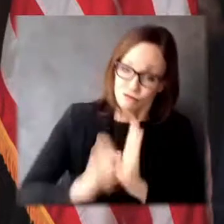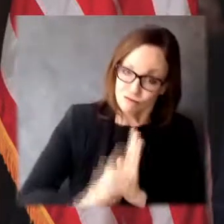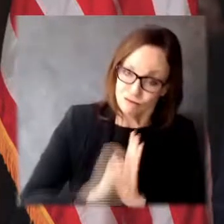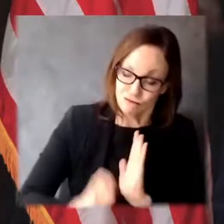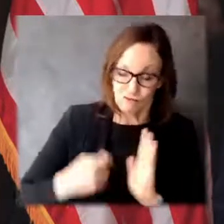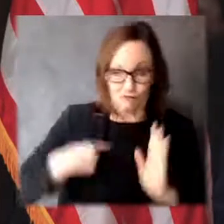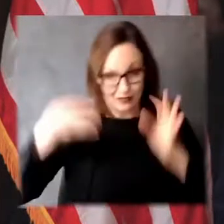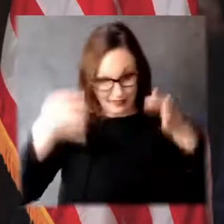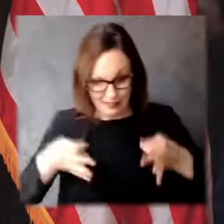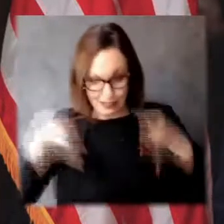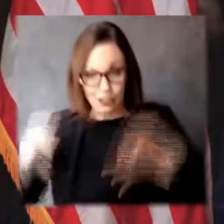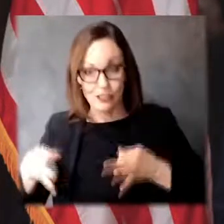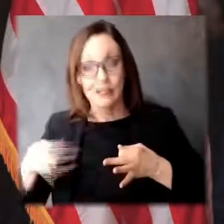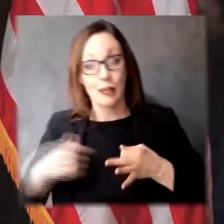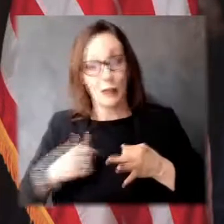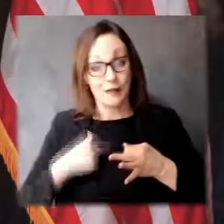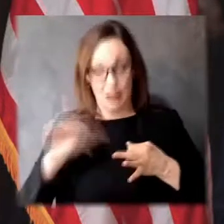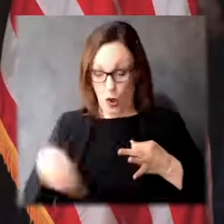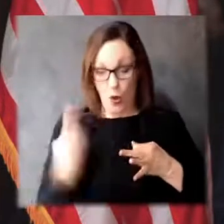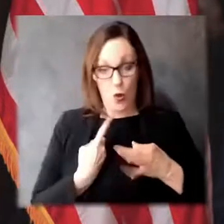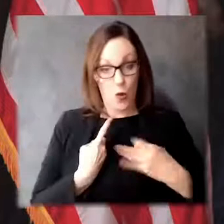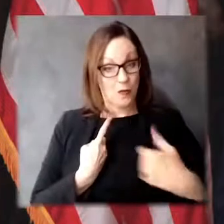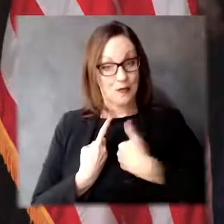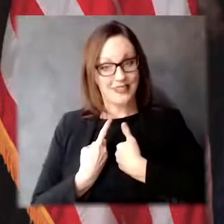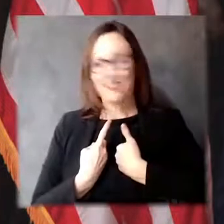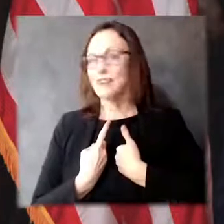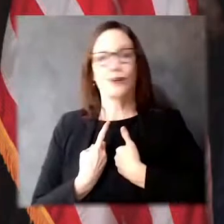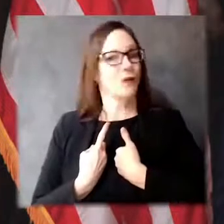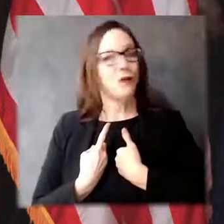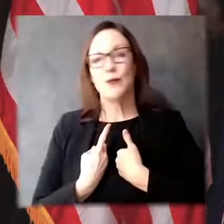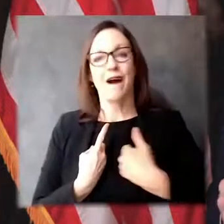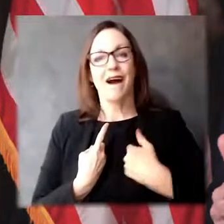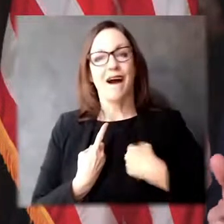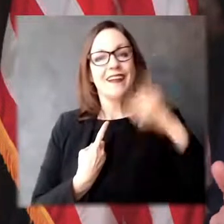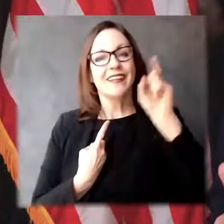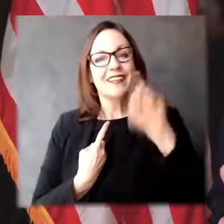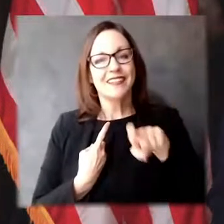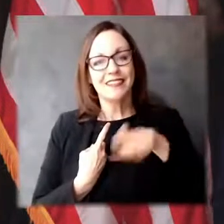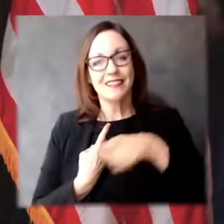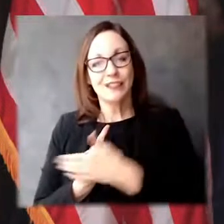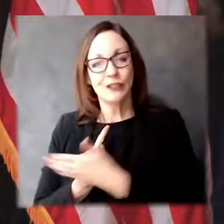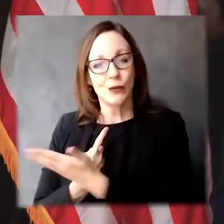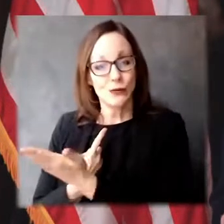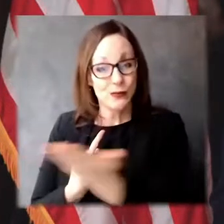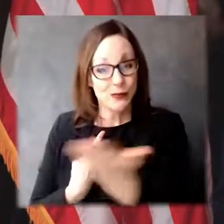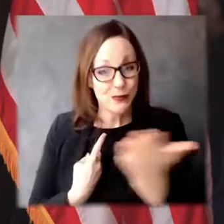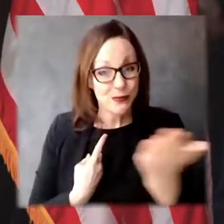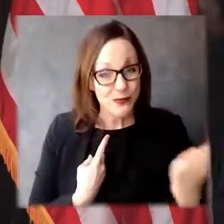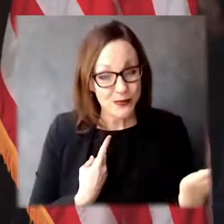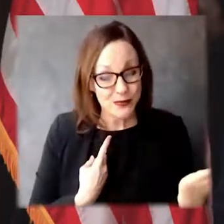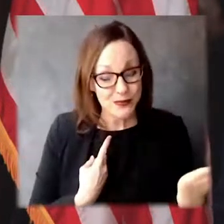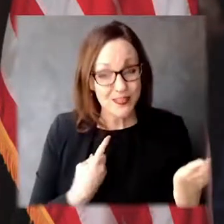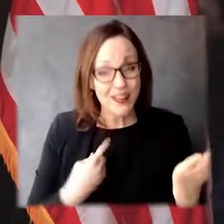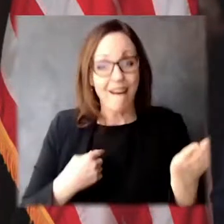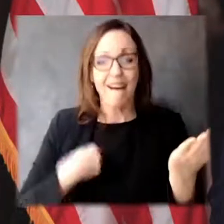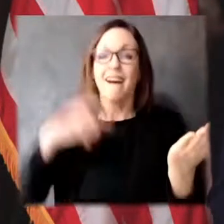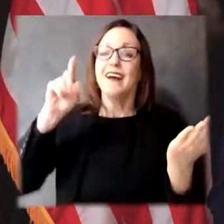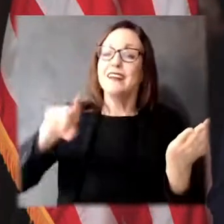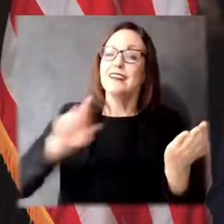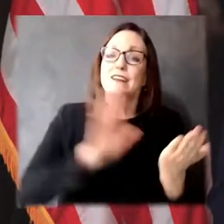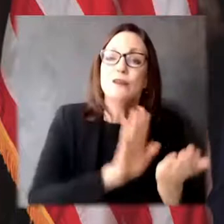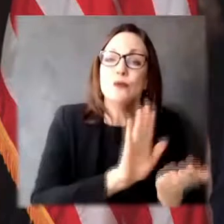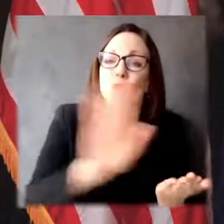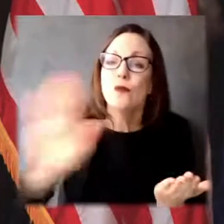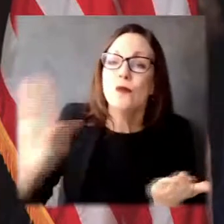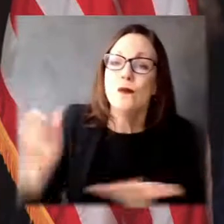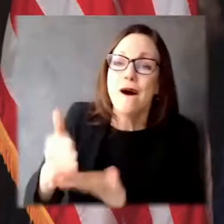you without you. So just like we did 2 years ago, we went directly to folks from across our state to ask for